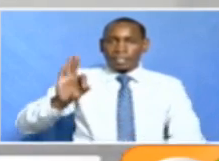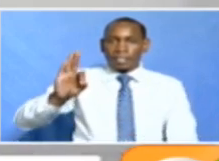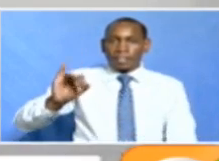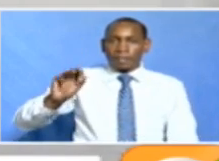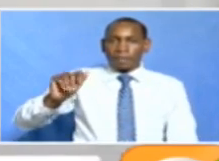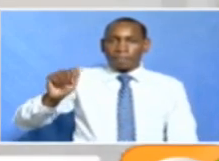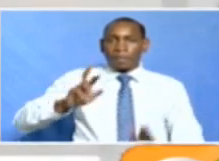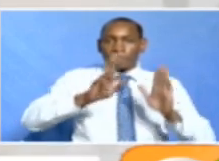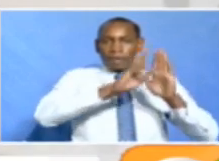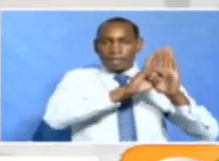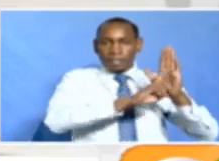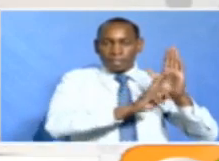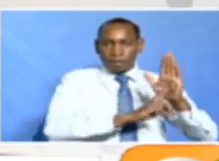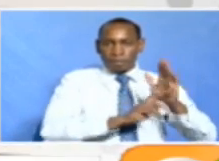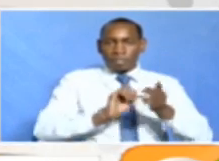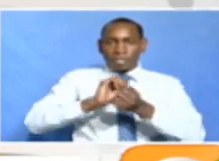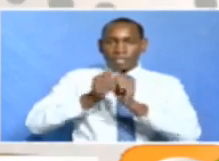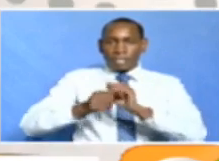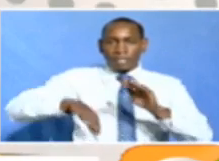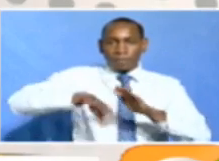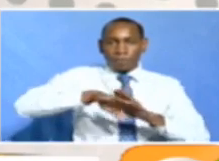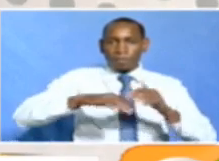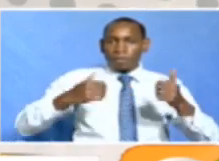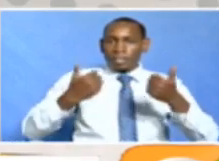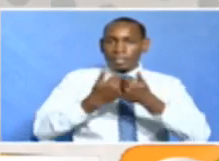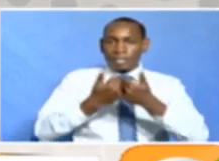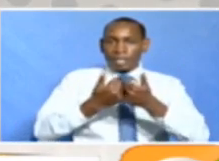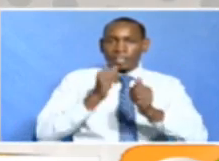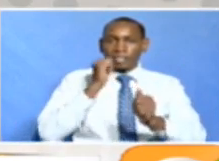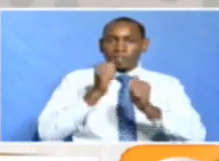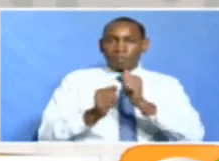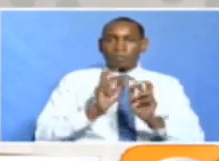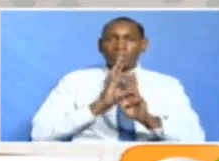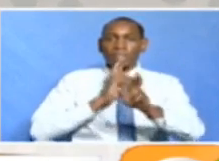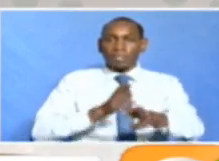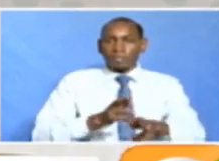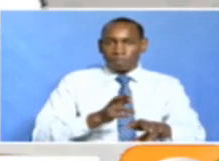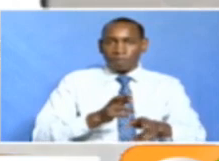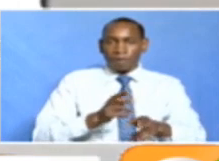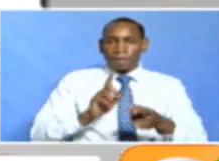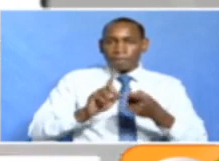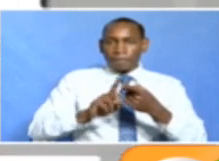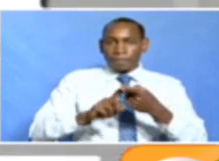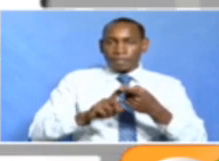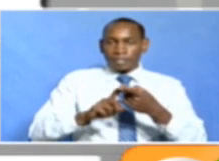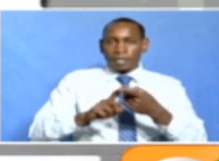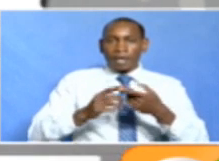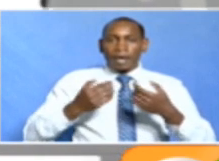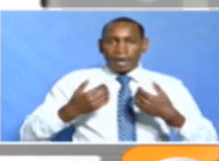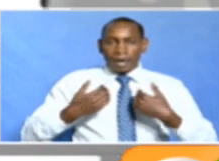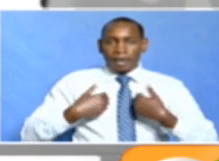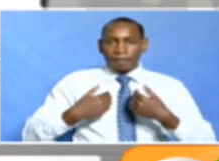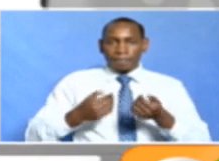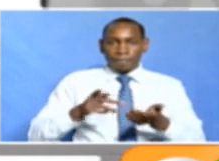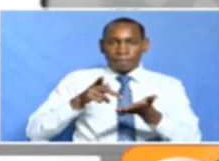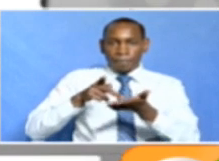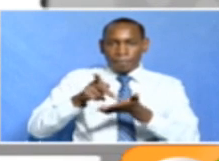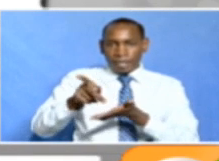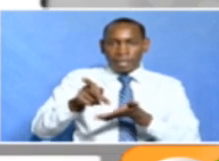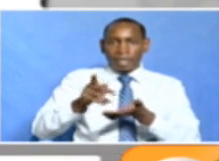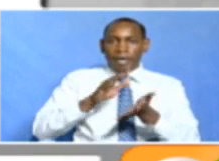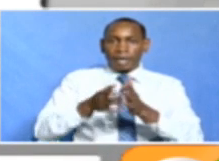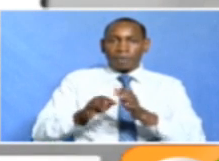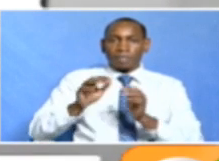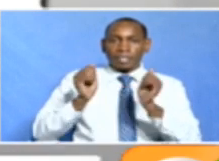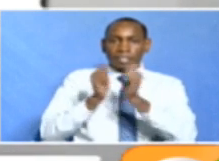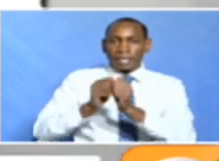of Ethics, manipulation of football matches or competitions result in being sanctioned with an appropriate fine of at least 10 million